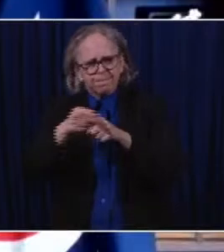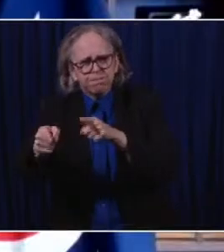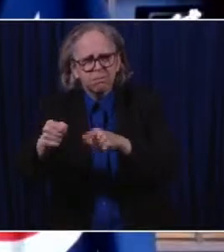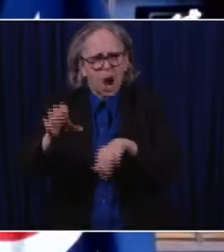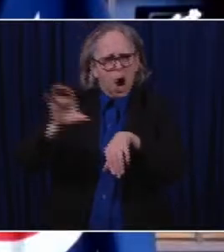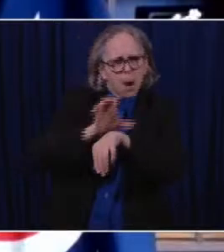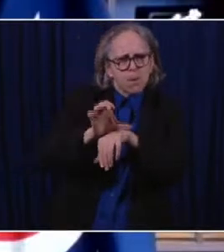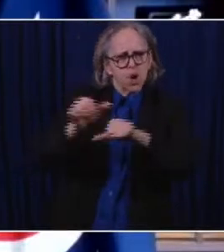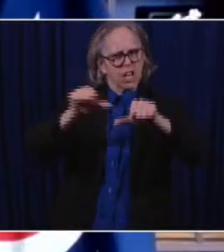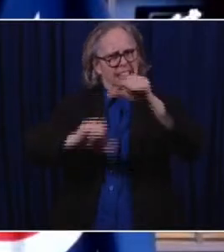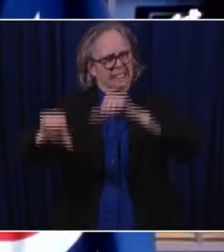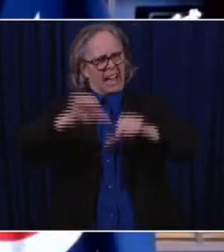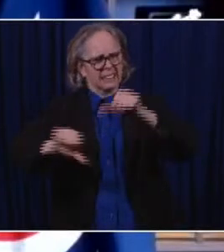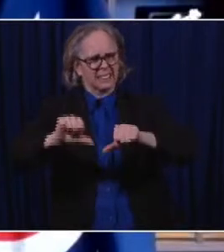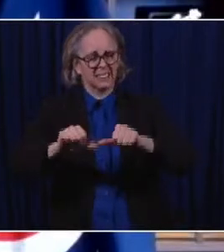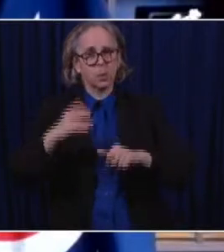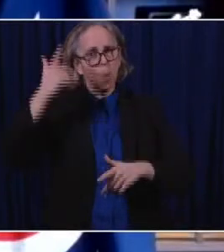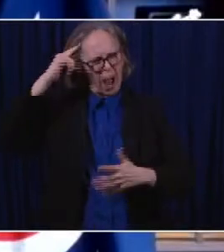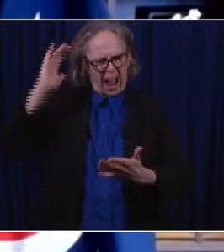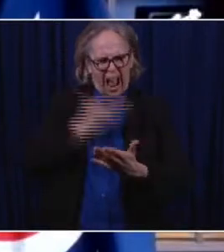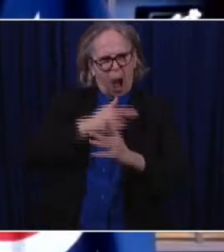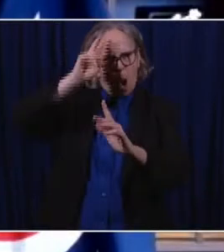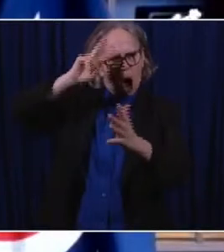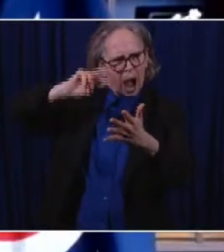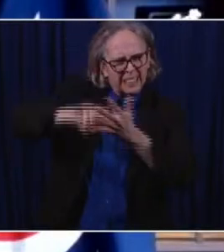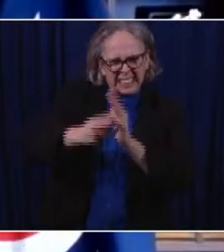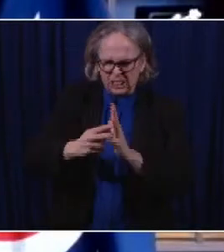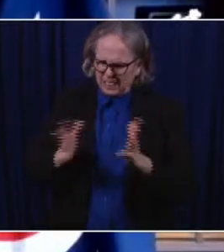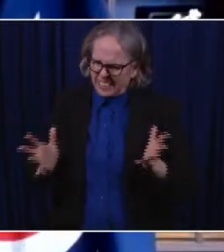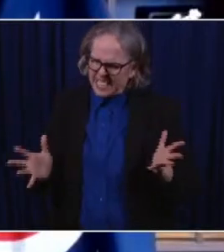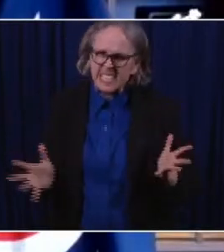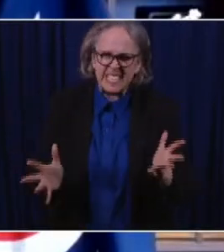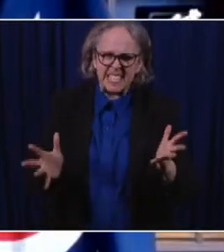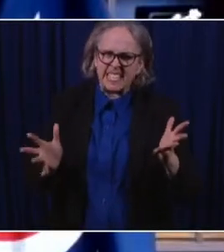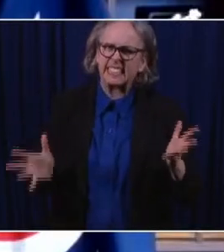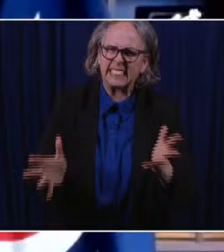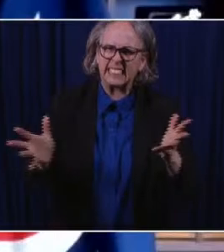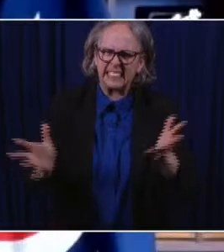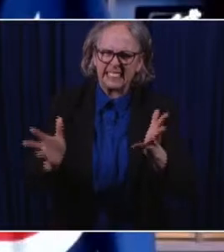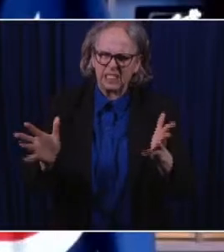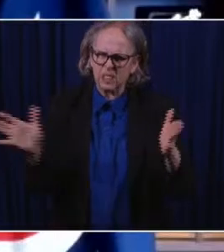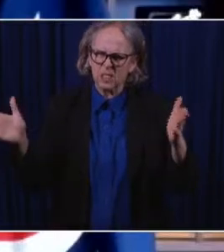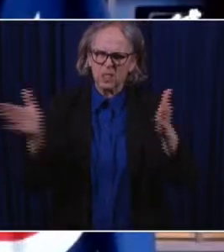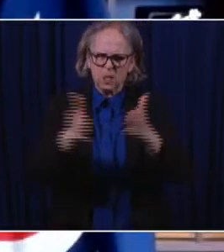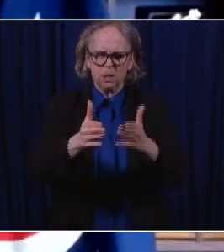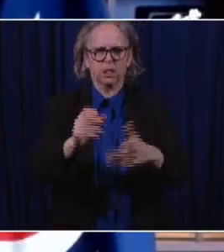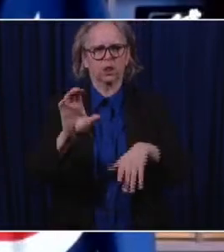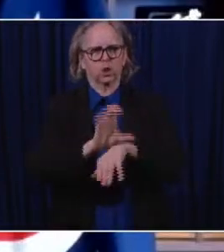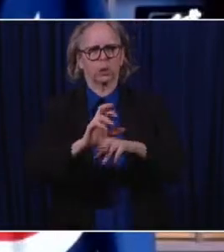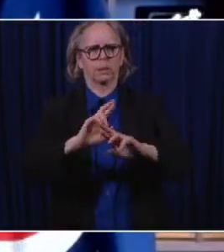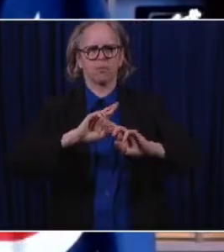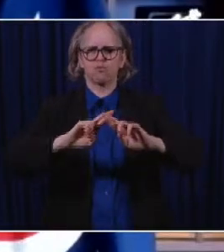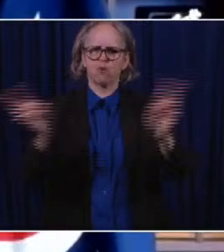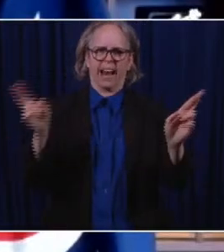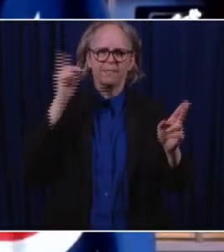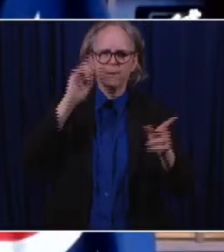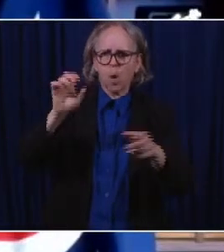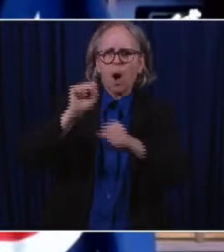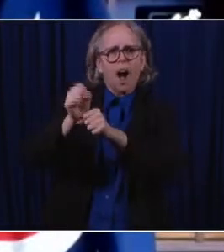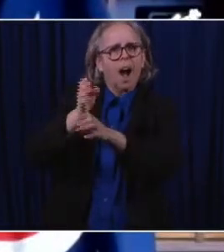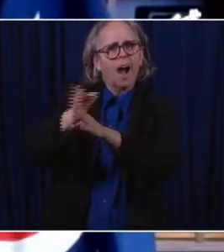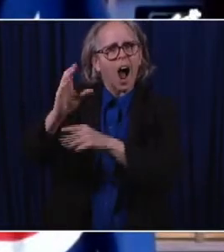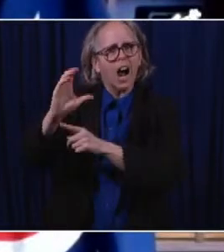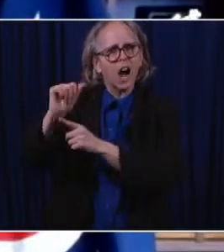efforts to help students be prepared for a career, for college, and that they can leave high school